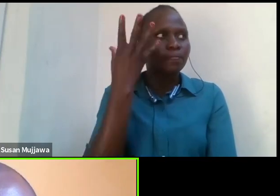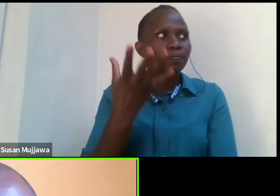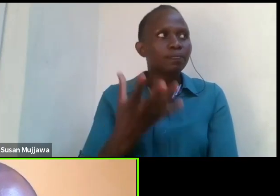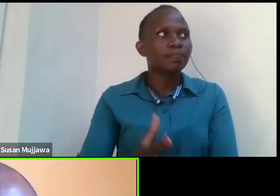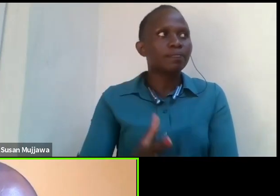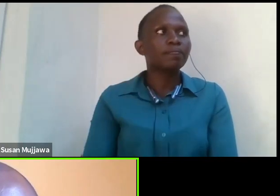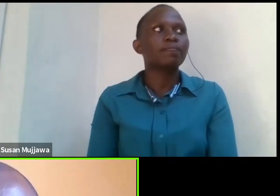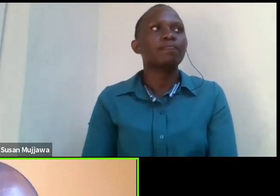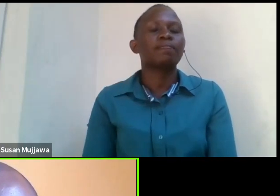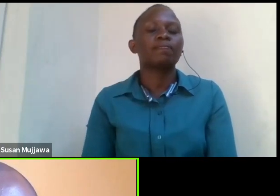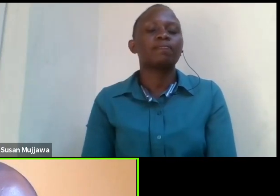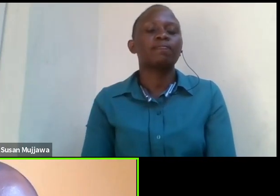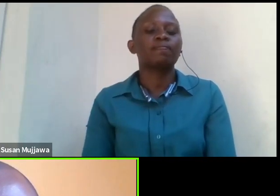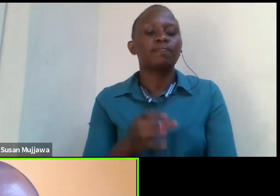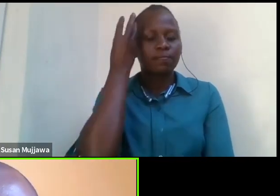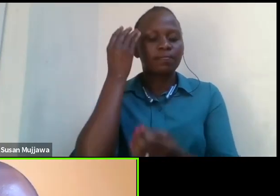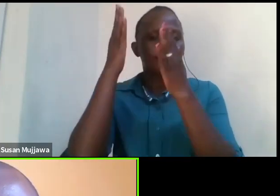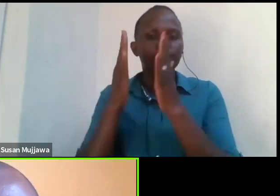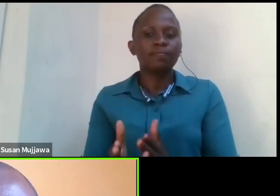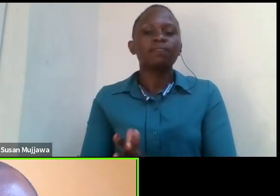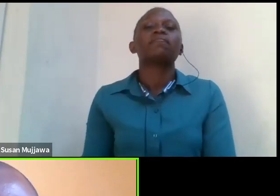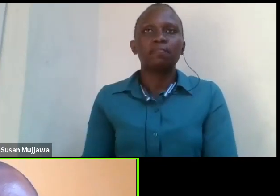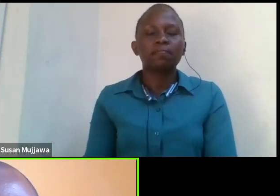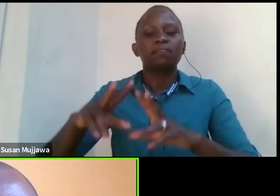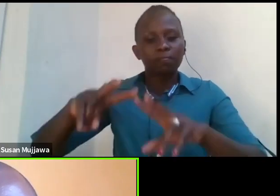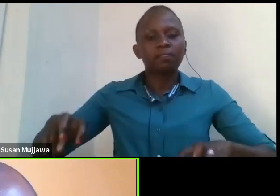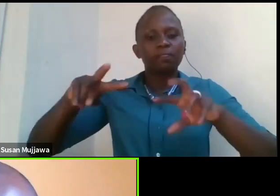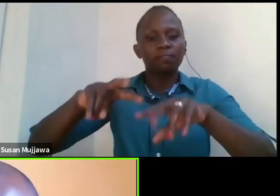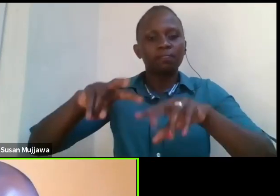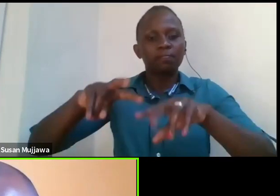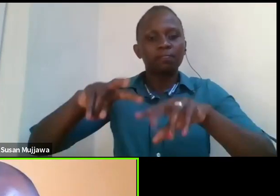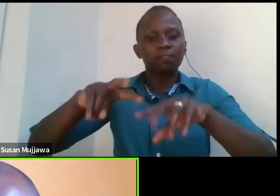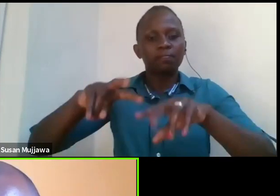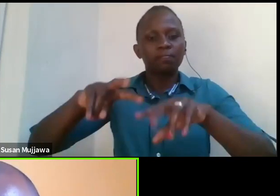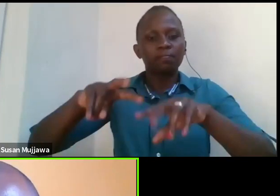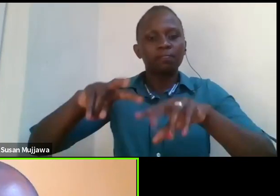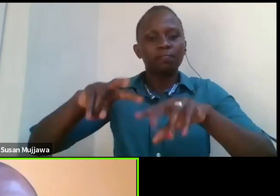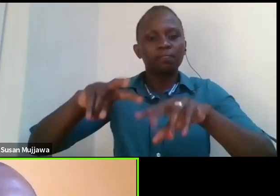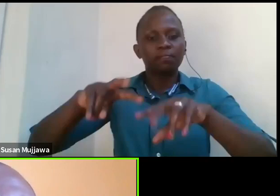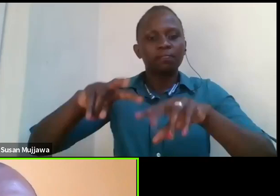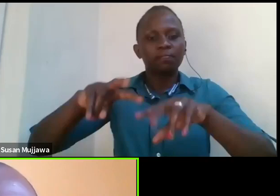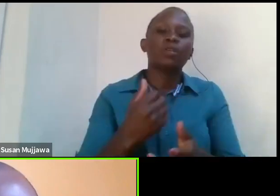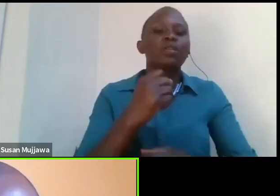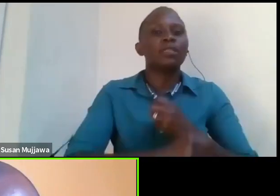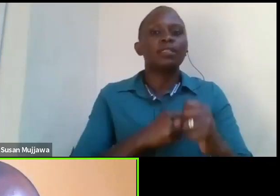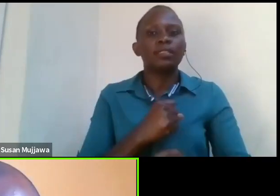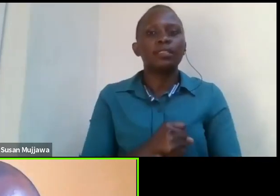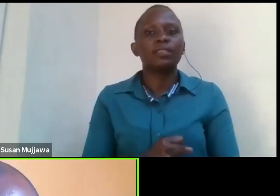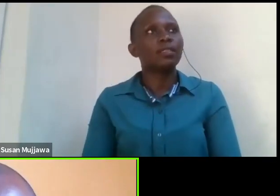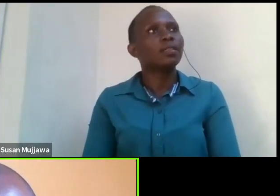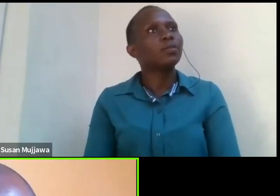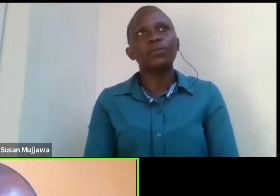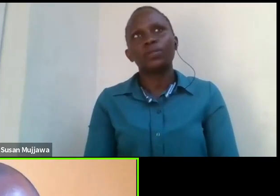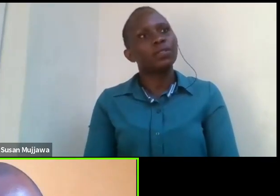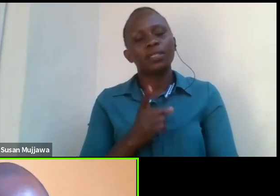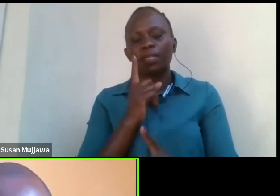Ugandans, I found it over the years, it's very hard to be so theoretical for Ugandans.